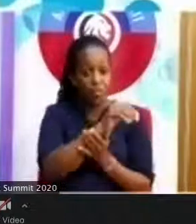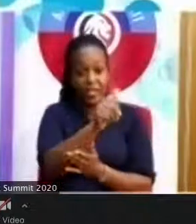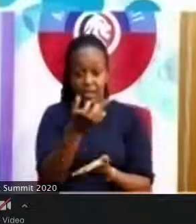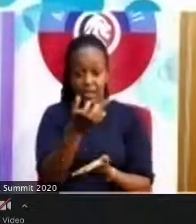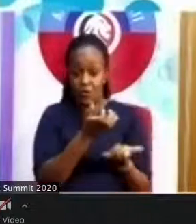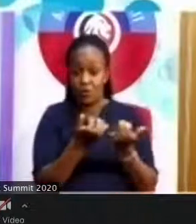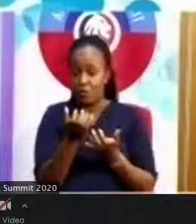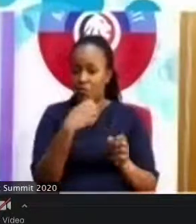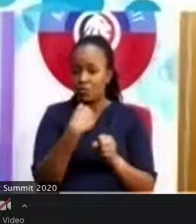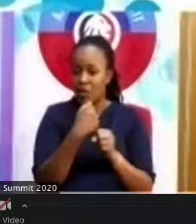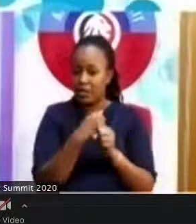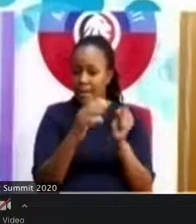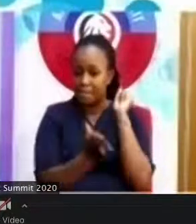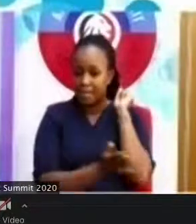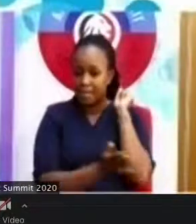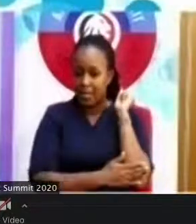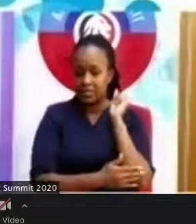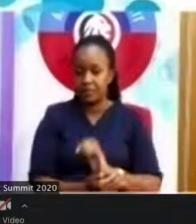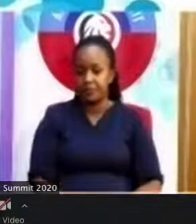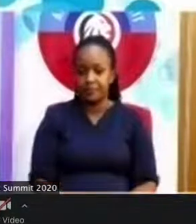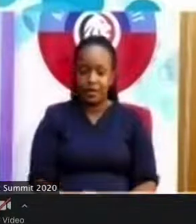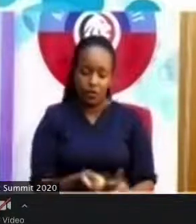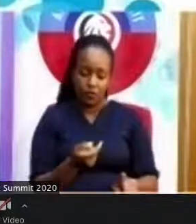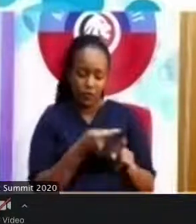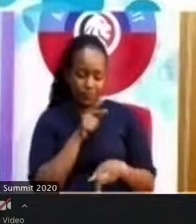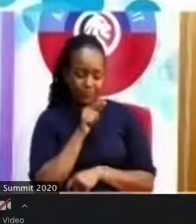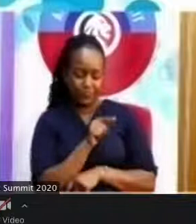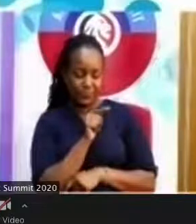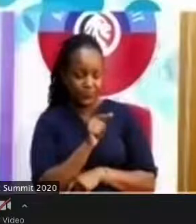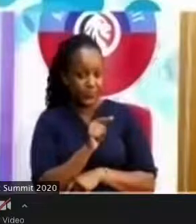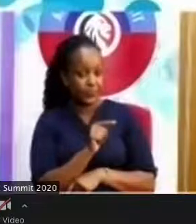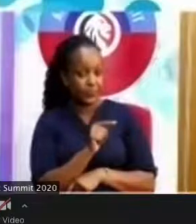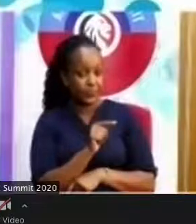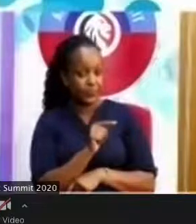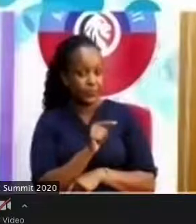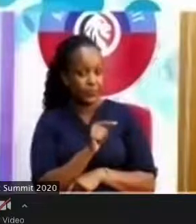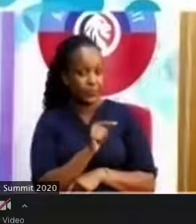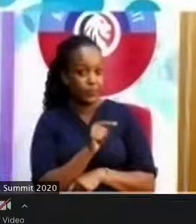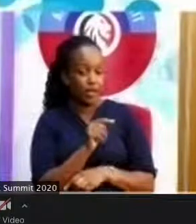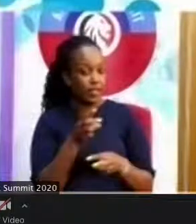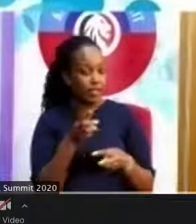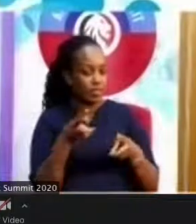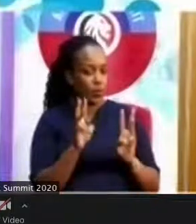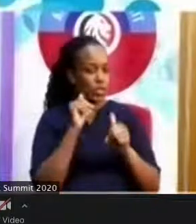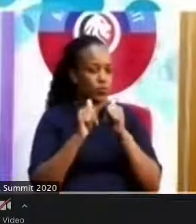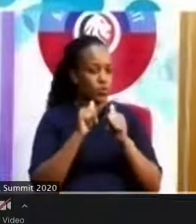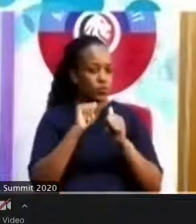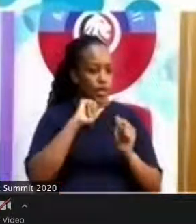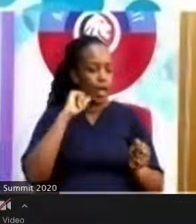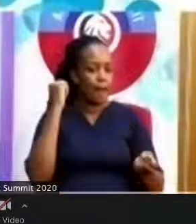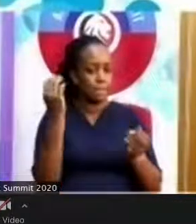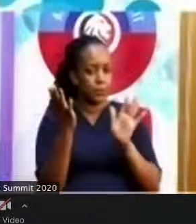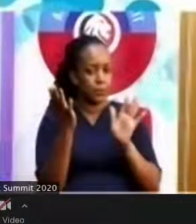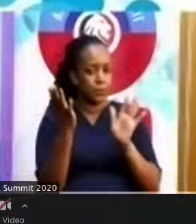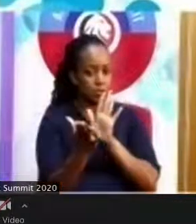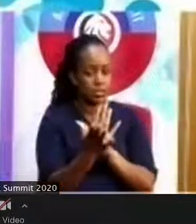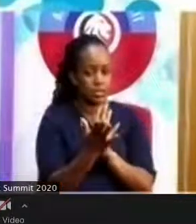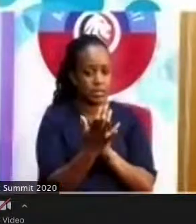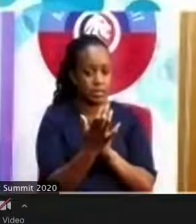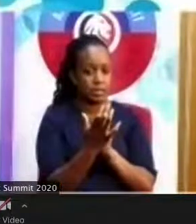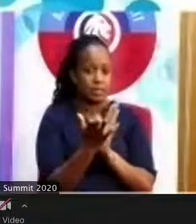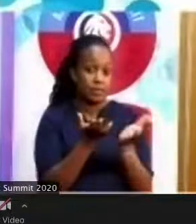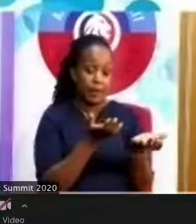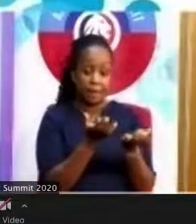And as a result of that, and the manner in which we approached the businesses in